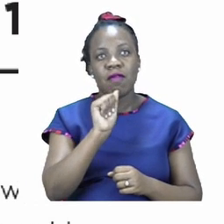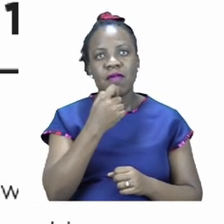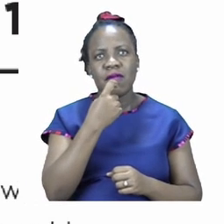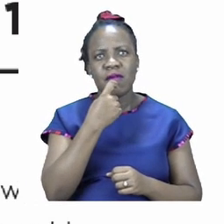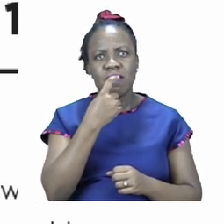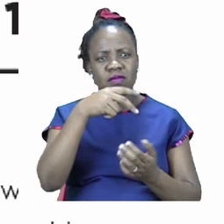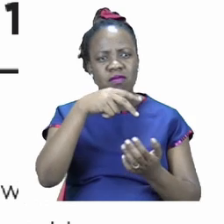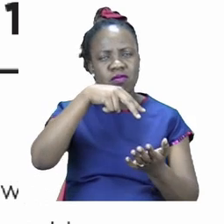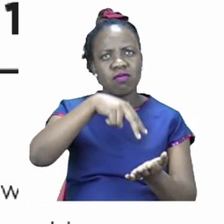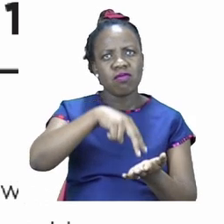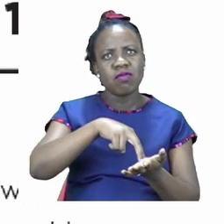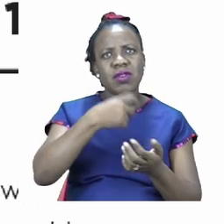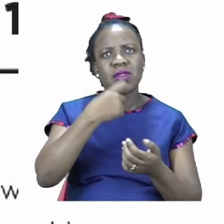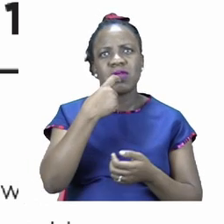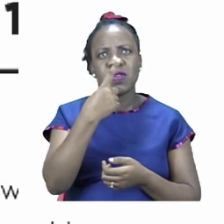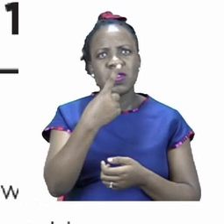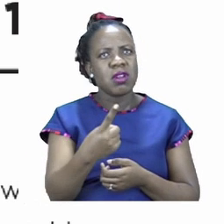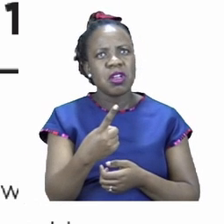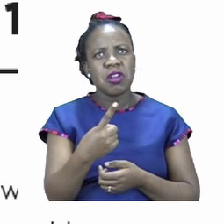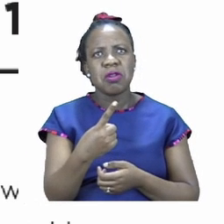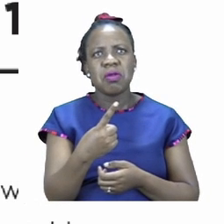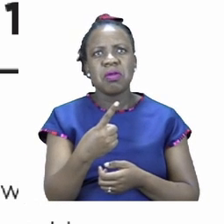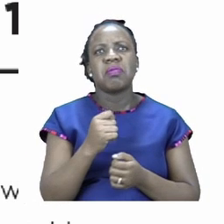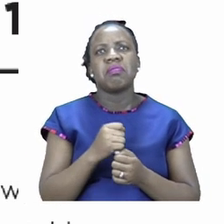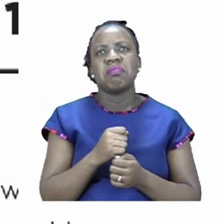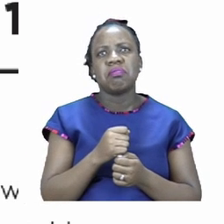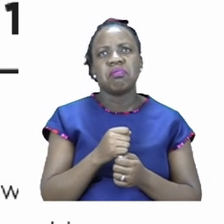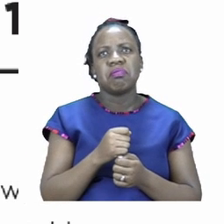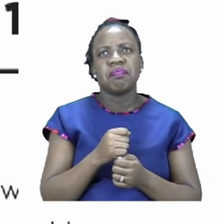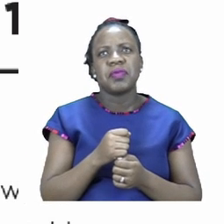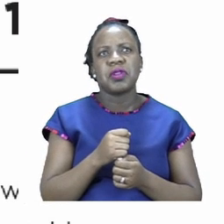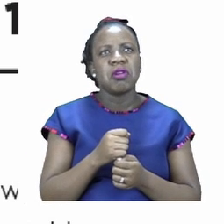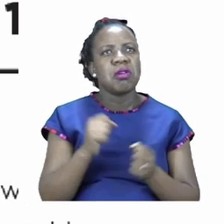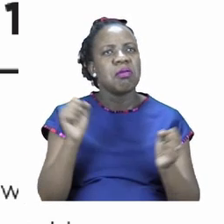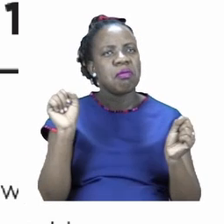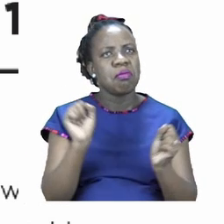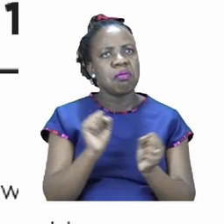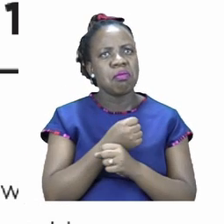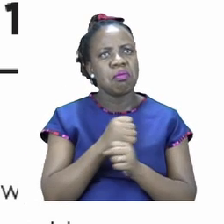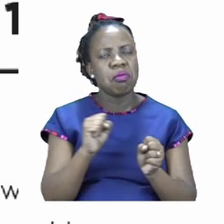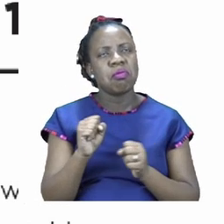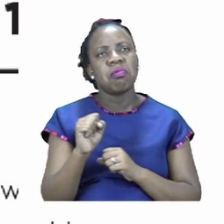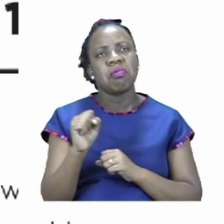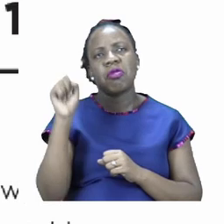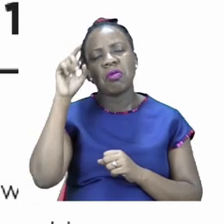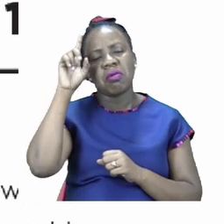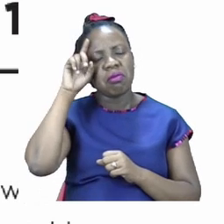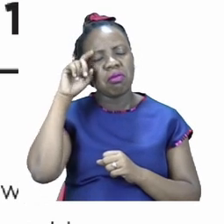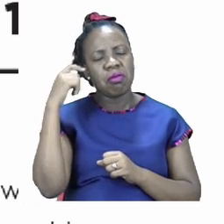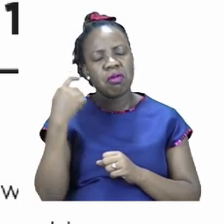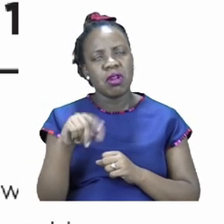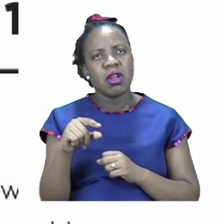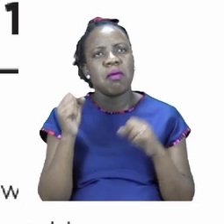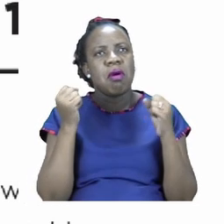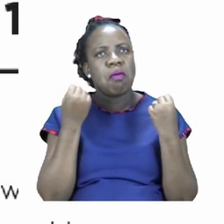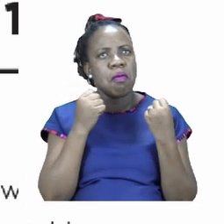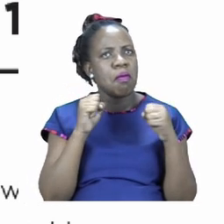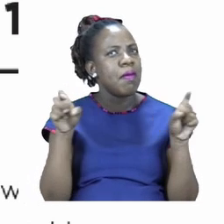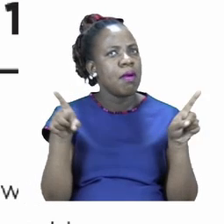cold." She points to the sky. "Look at the birds